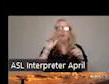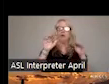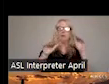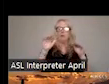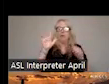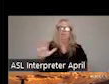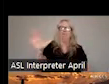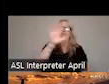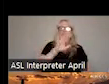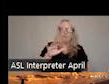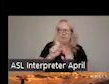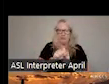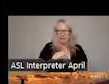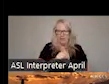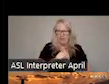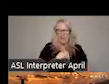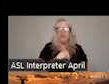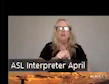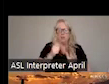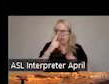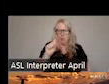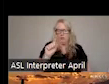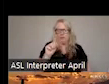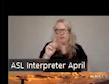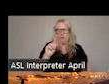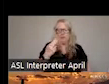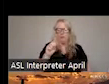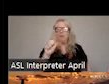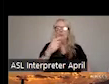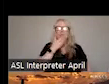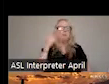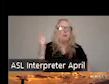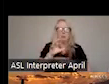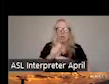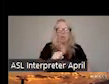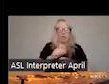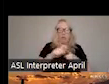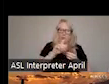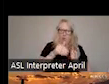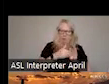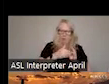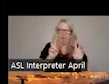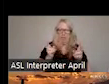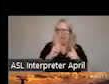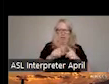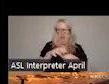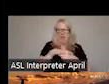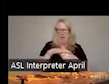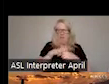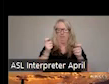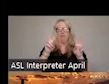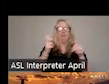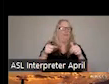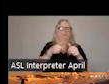state. And in line with SAMHSA's best practice, where the call center really acts as that hub or that front door,